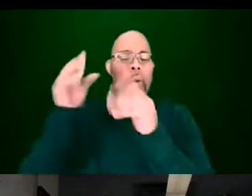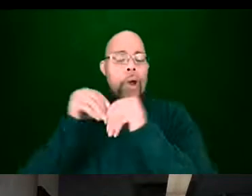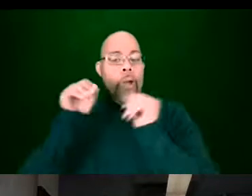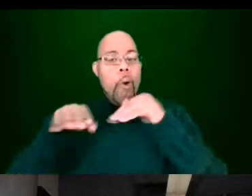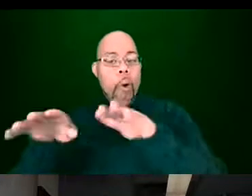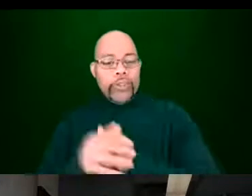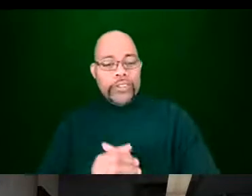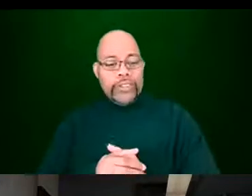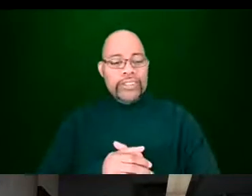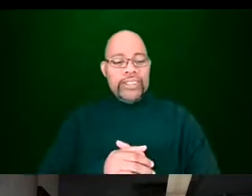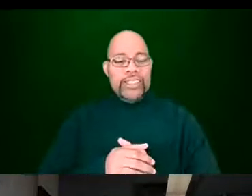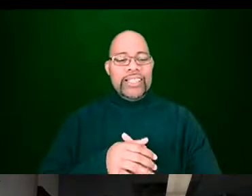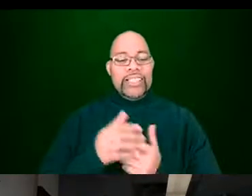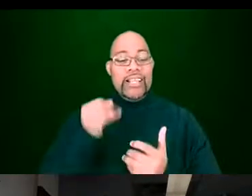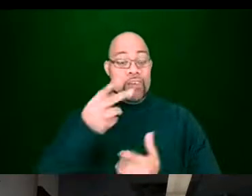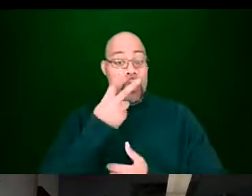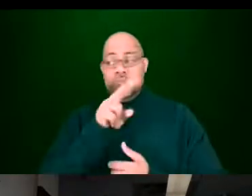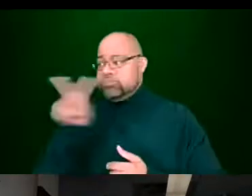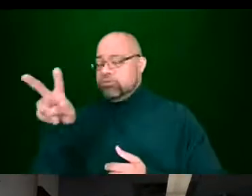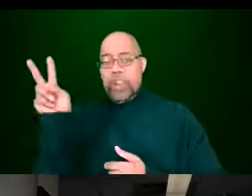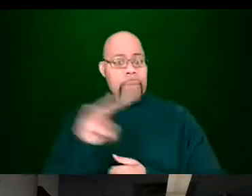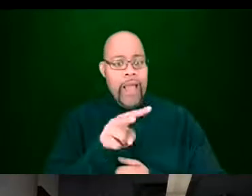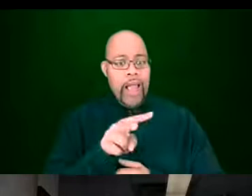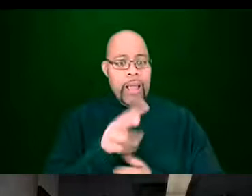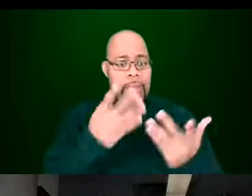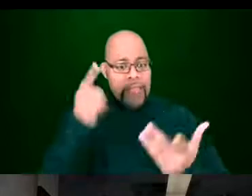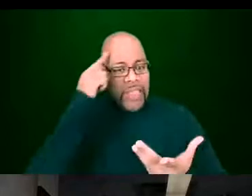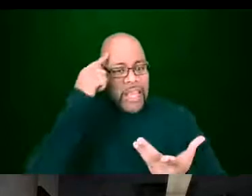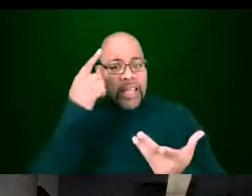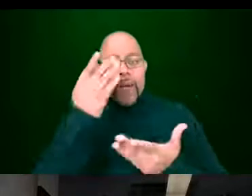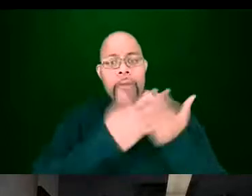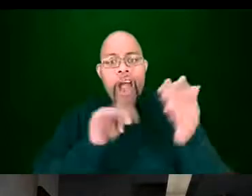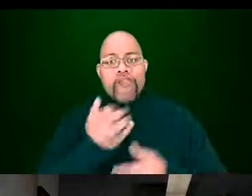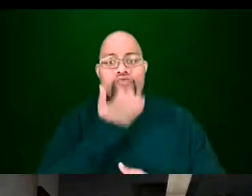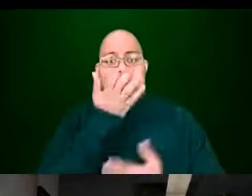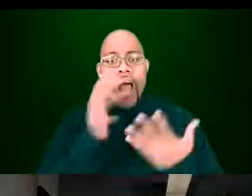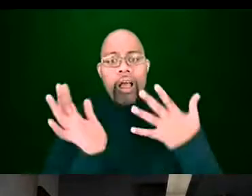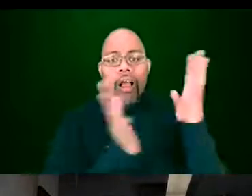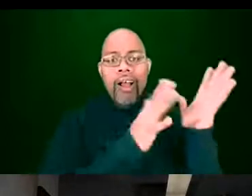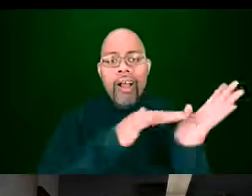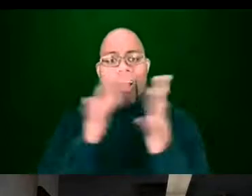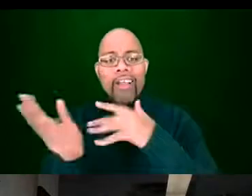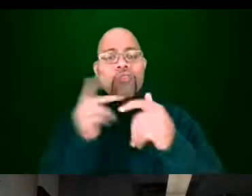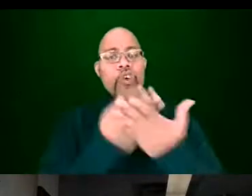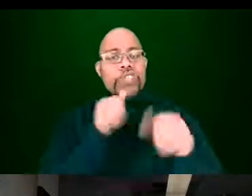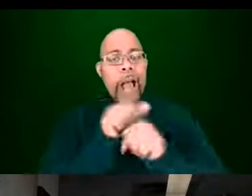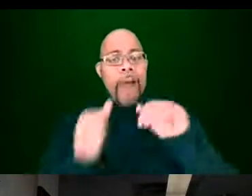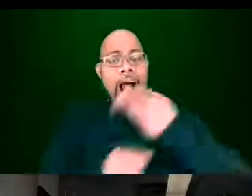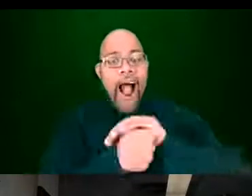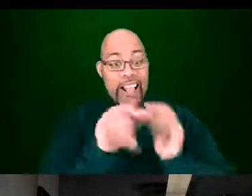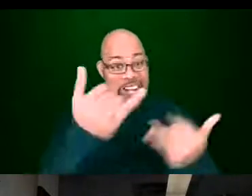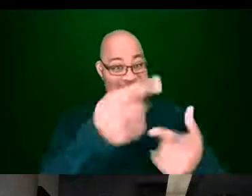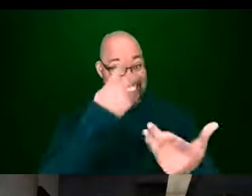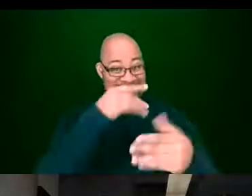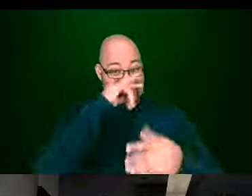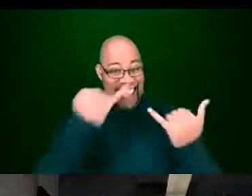And it's something that if you look away for a second, you look back, you might just think they're a piece of grass. So they do a really great job, just like you're all doing right